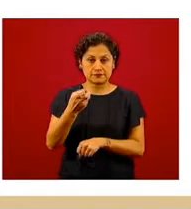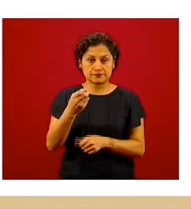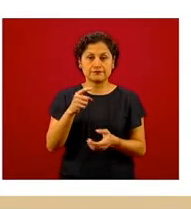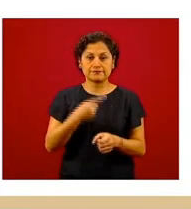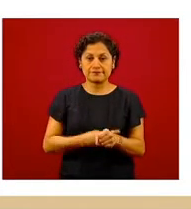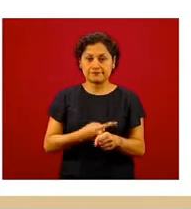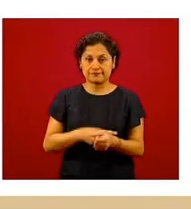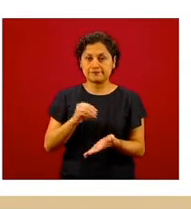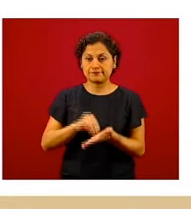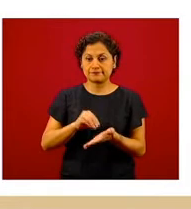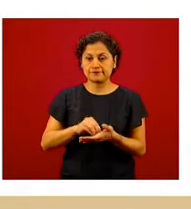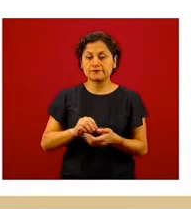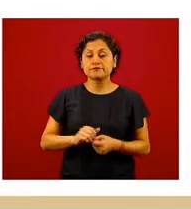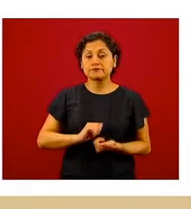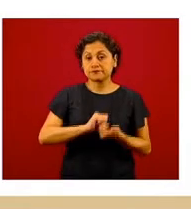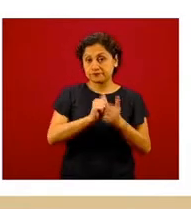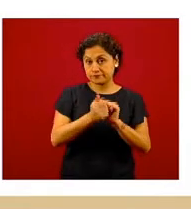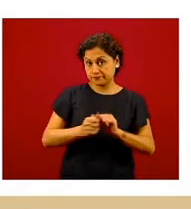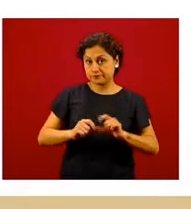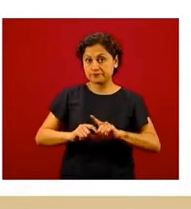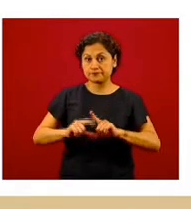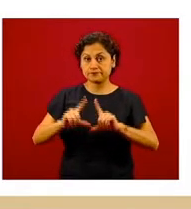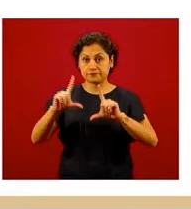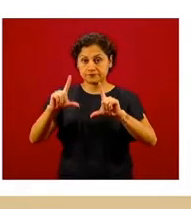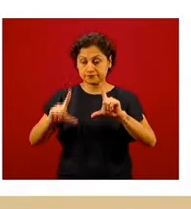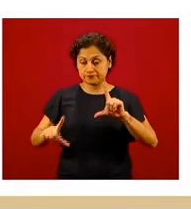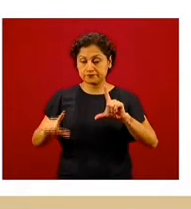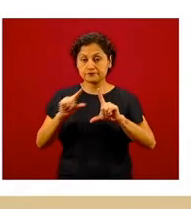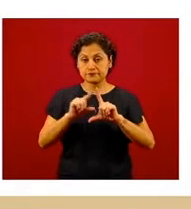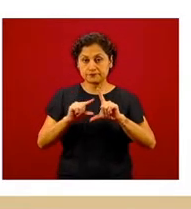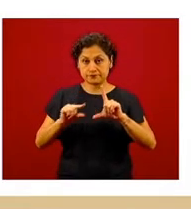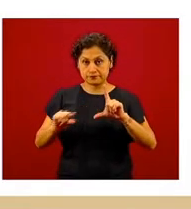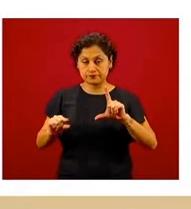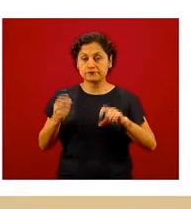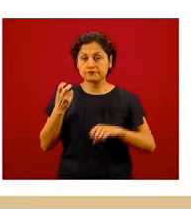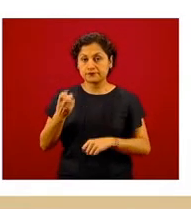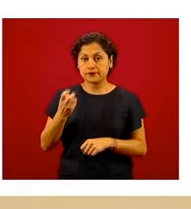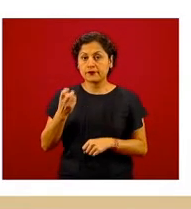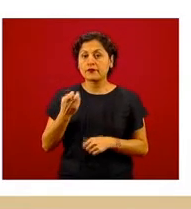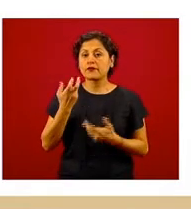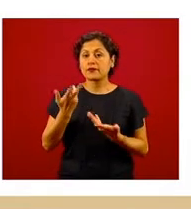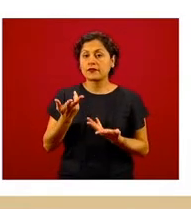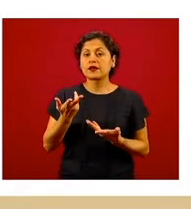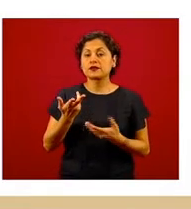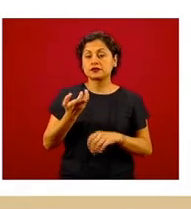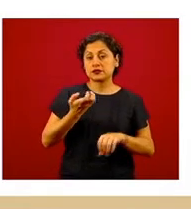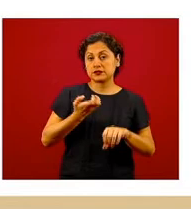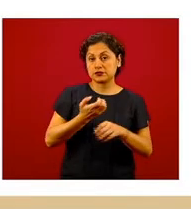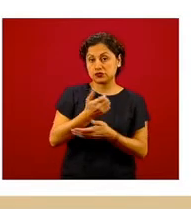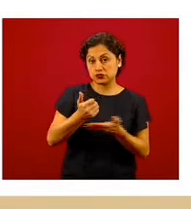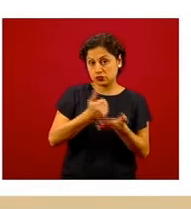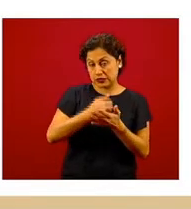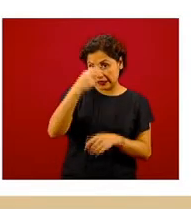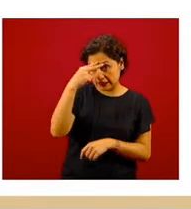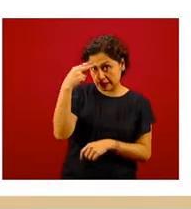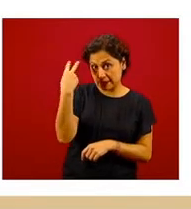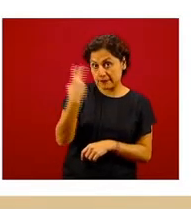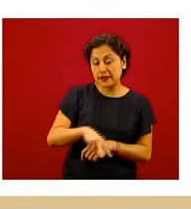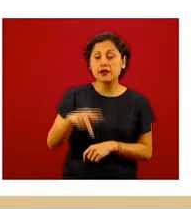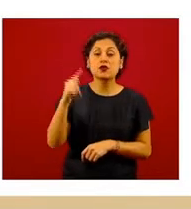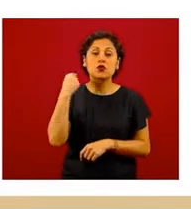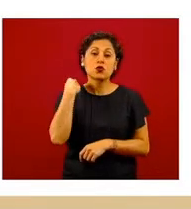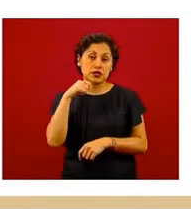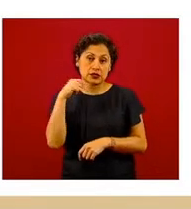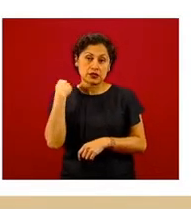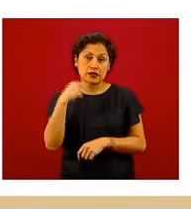The next slide, once again, shows the cumulative incident rate, but in descending order. And in this